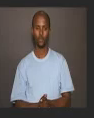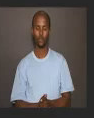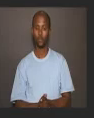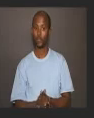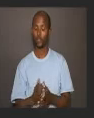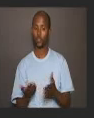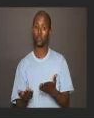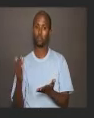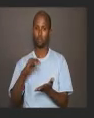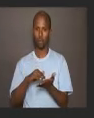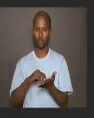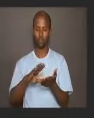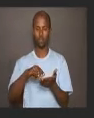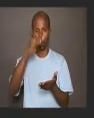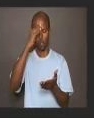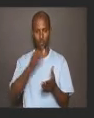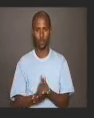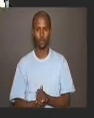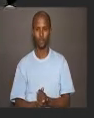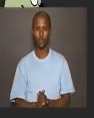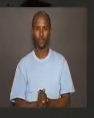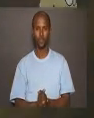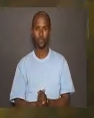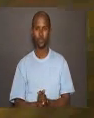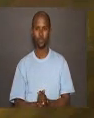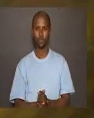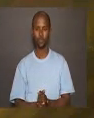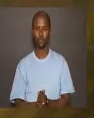Let's get back to our lesson.